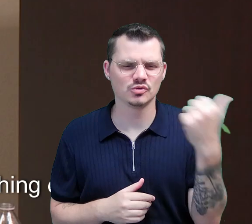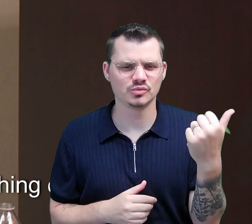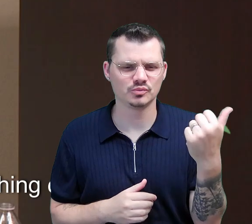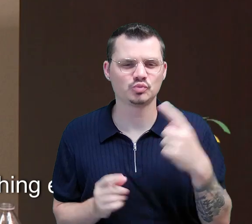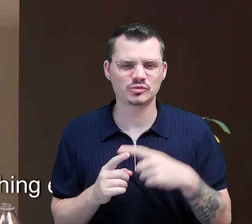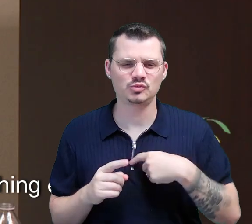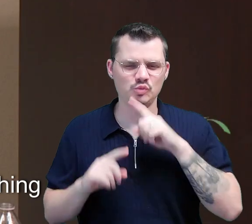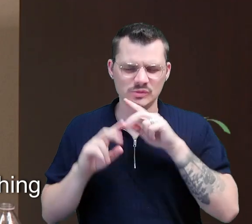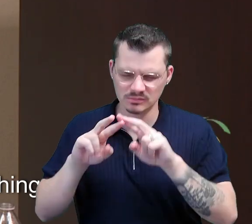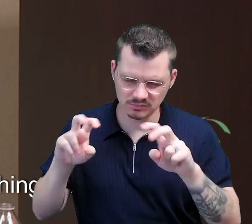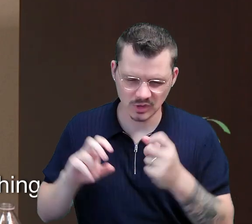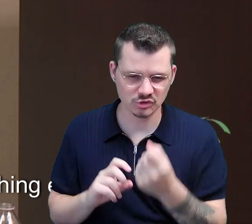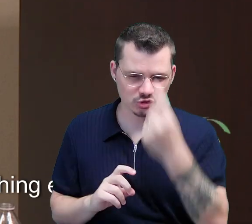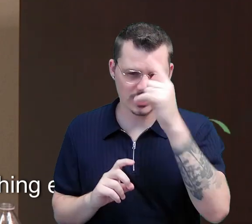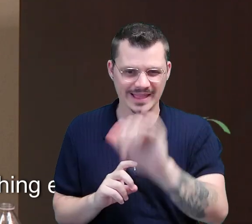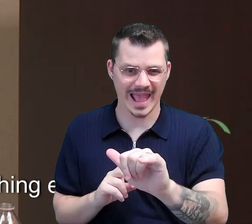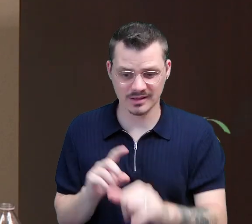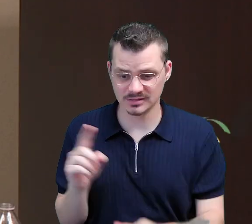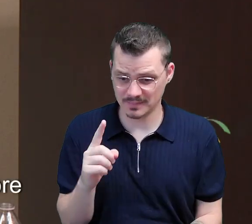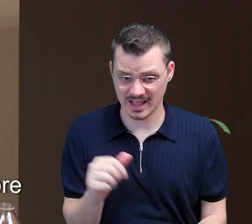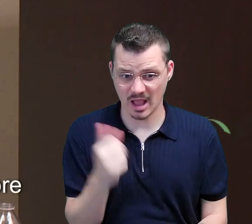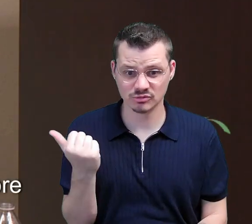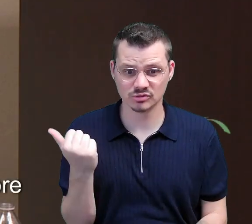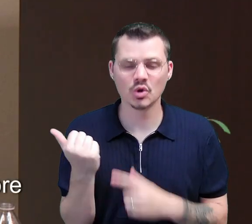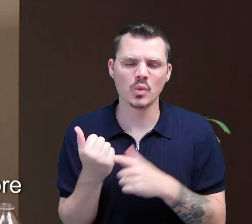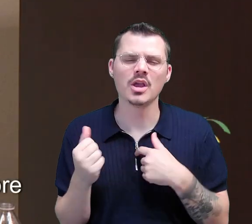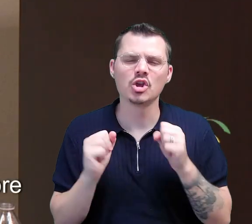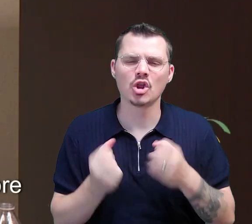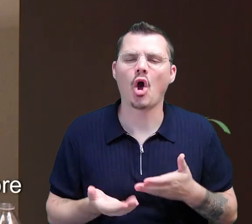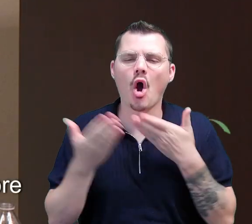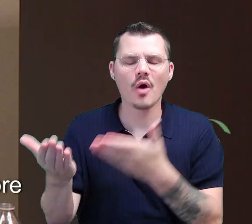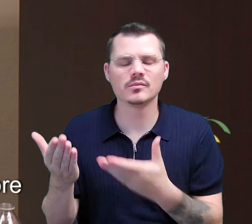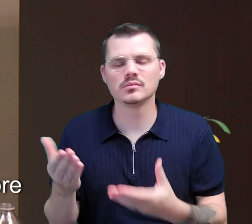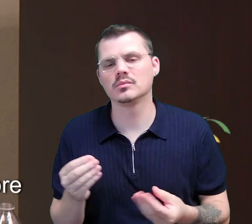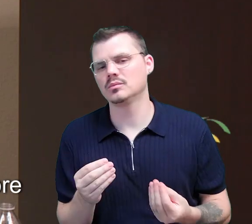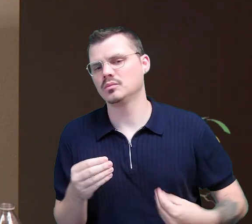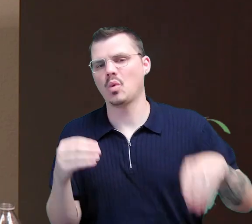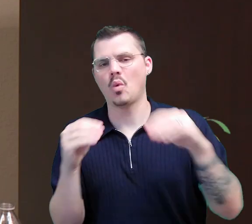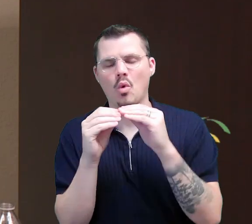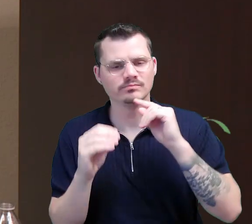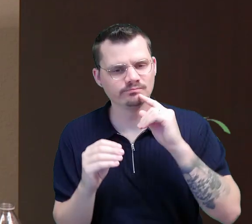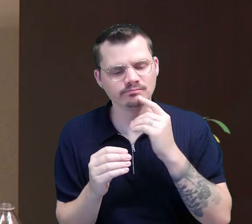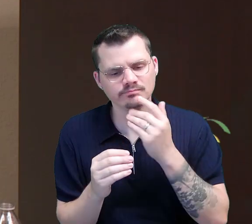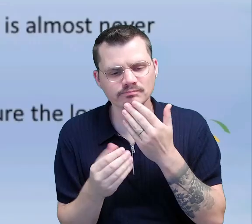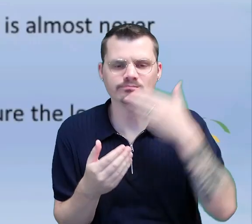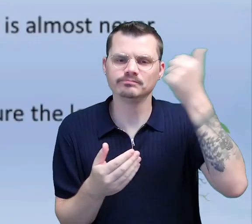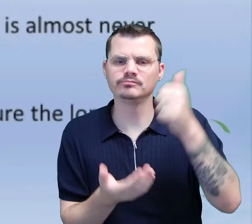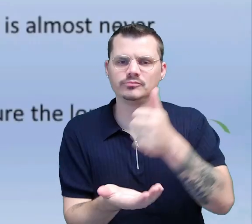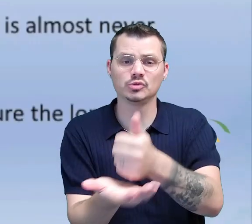when we really understood the something else, we could offer the person much more effective treatment.